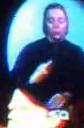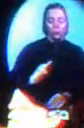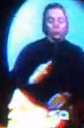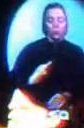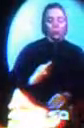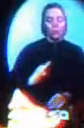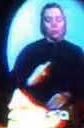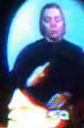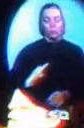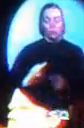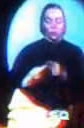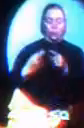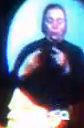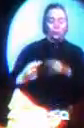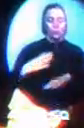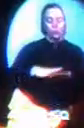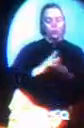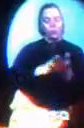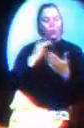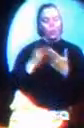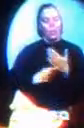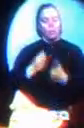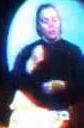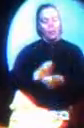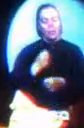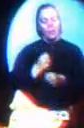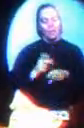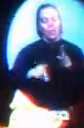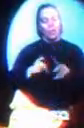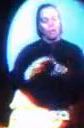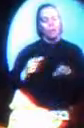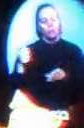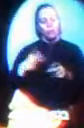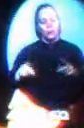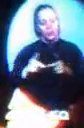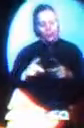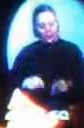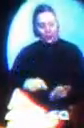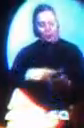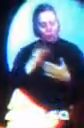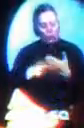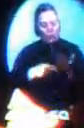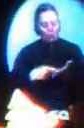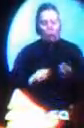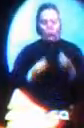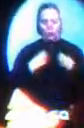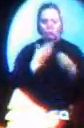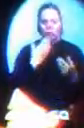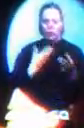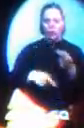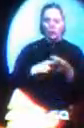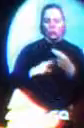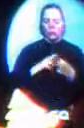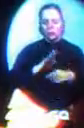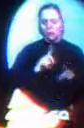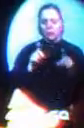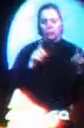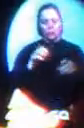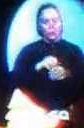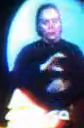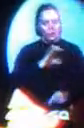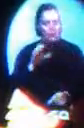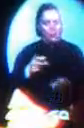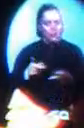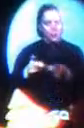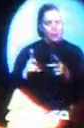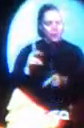worker program. It is, in fact, a program that has been successful from one side of this country to the other. It puts people to work in